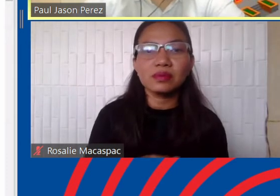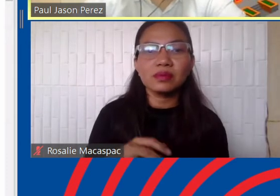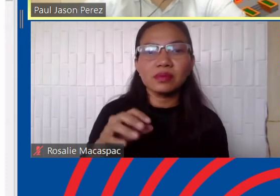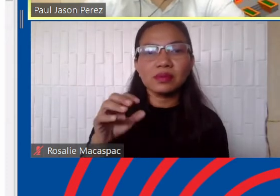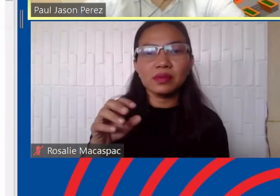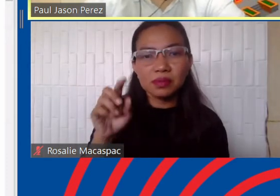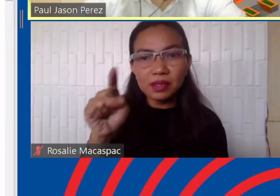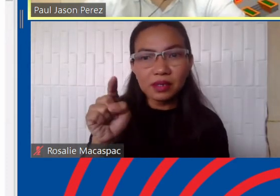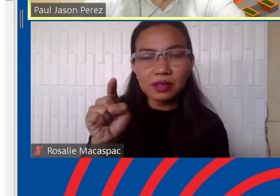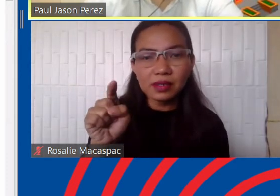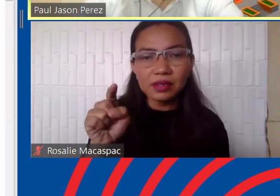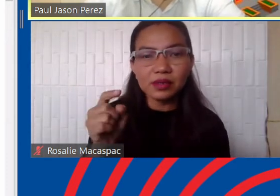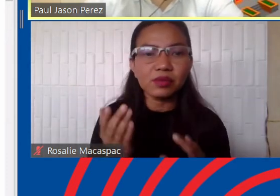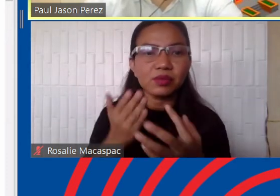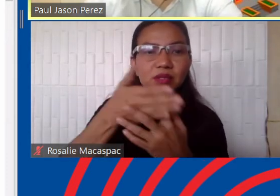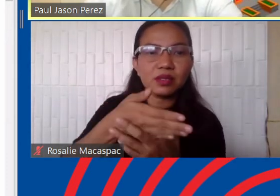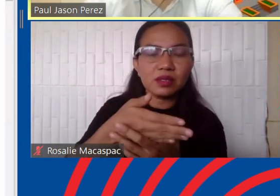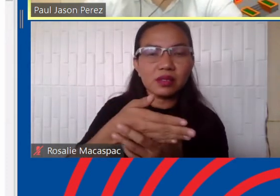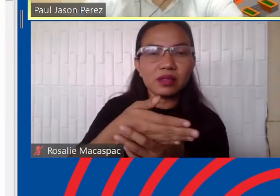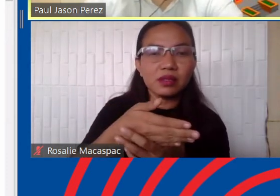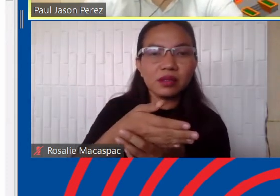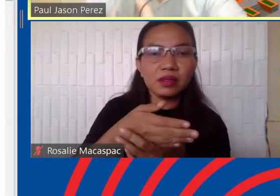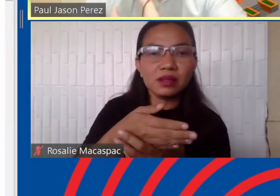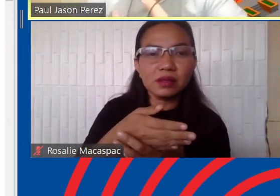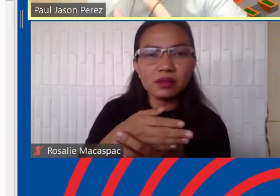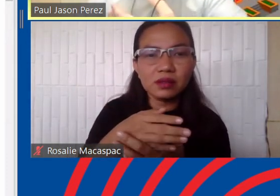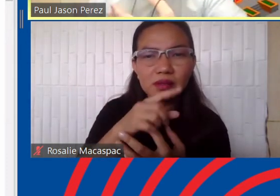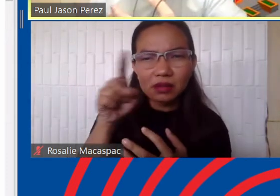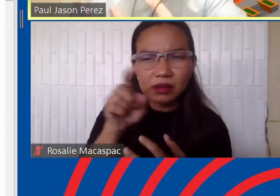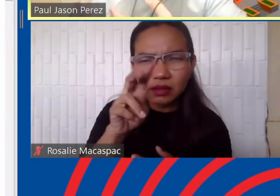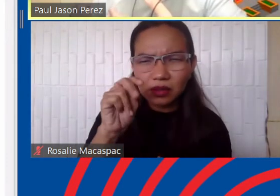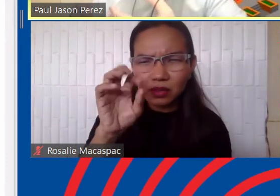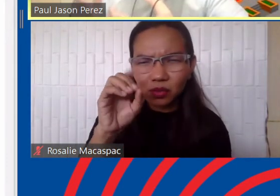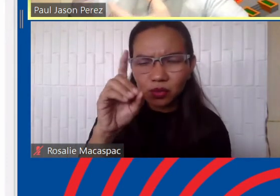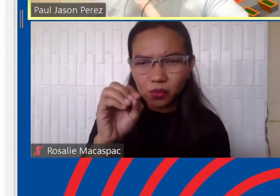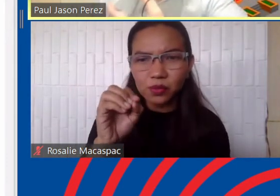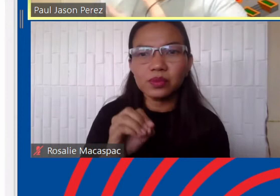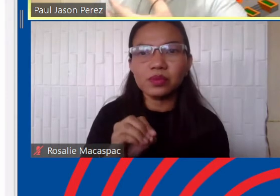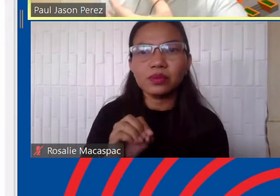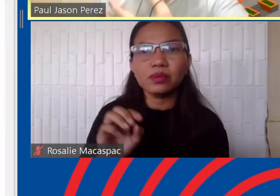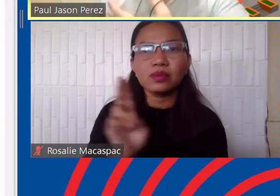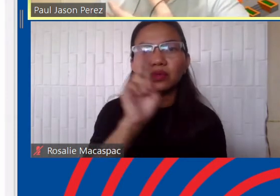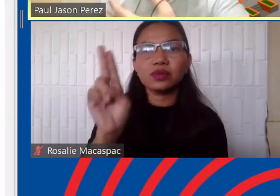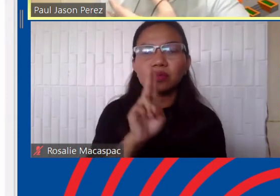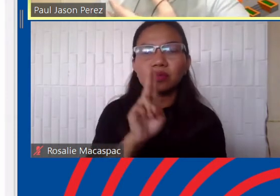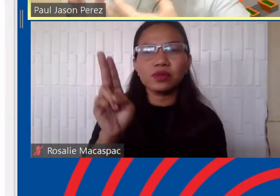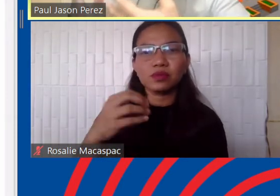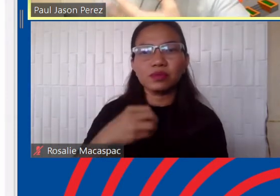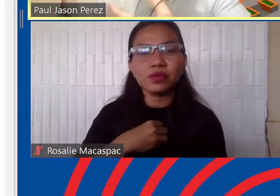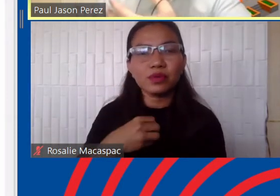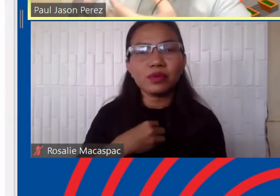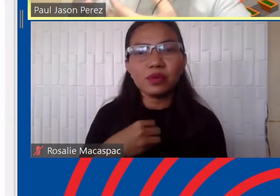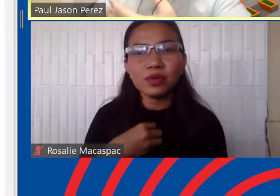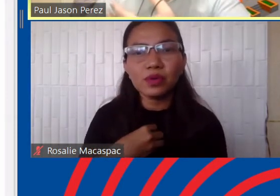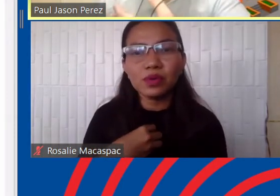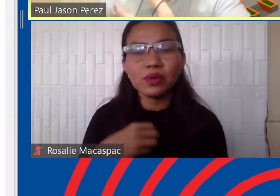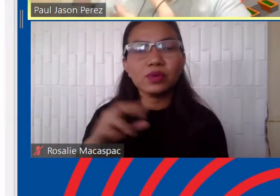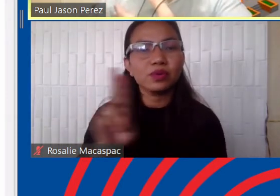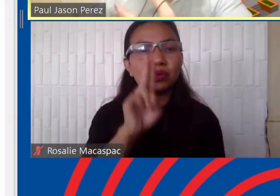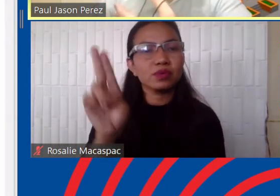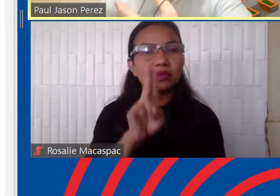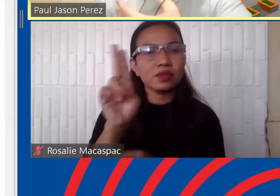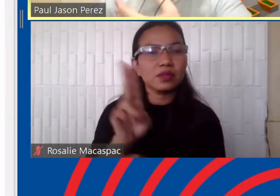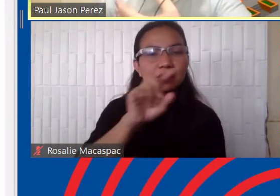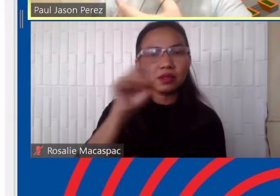within Zenodo. That means you can curate for your own organization within Zenodo. No? So for